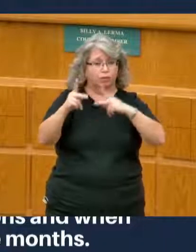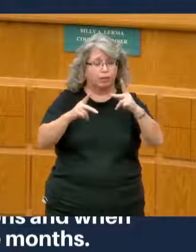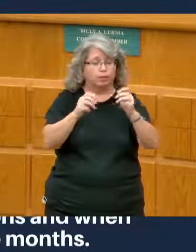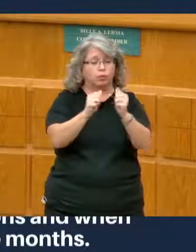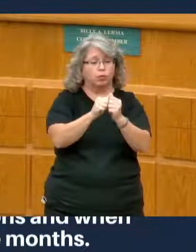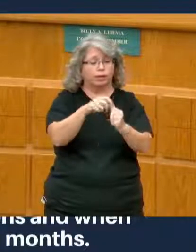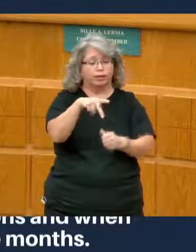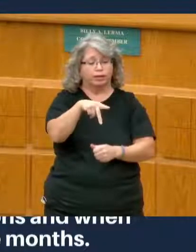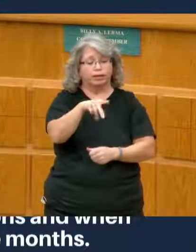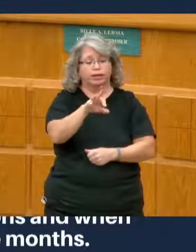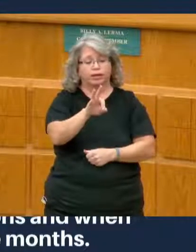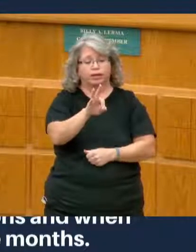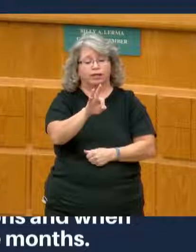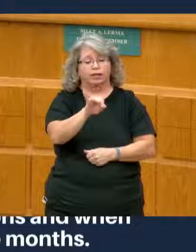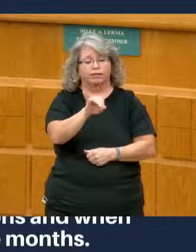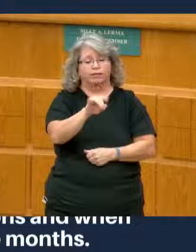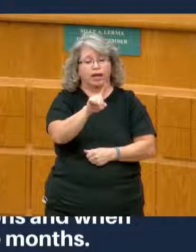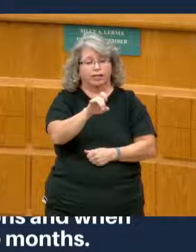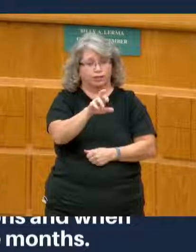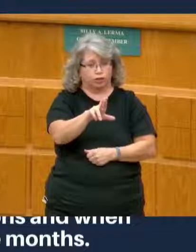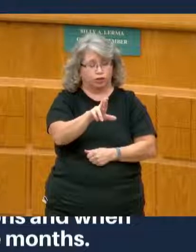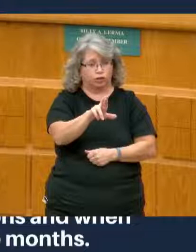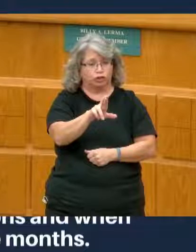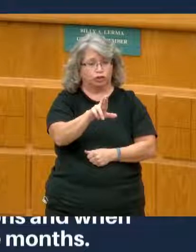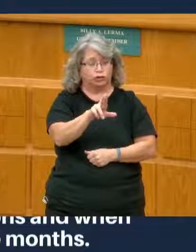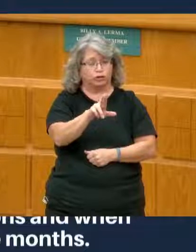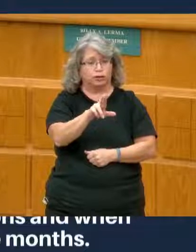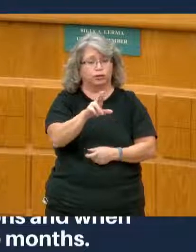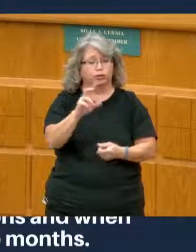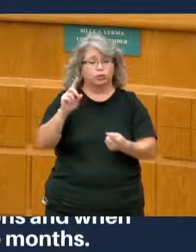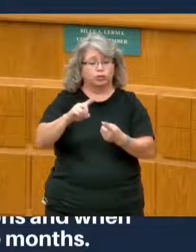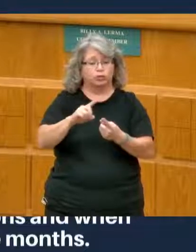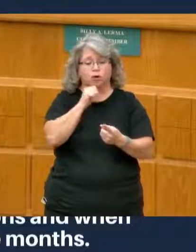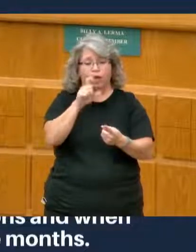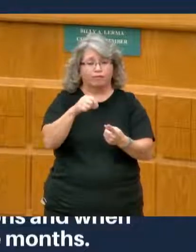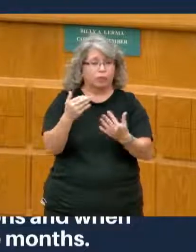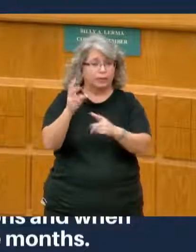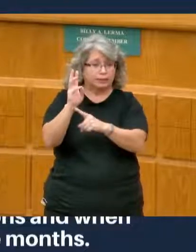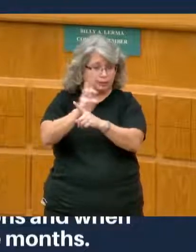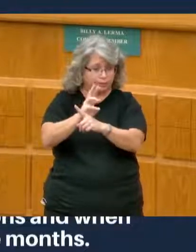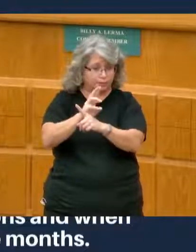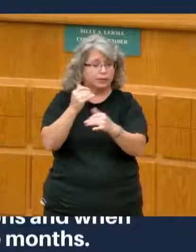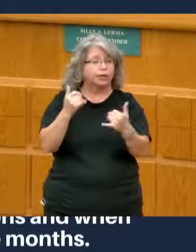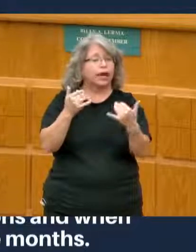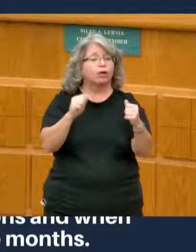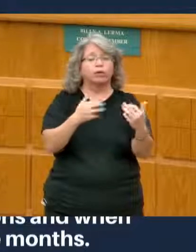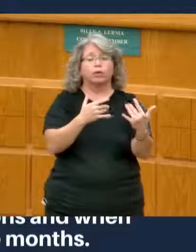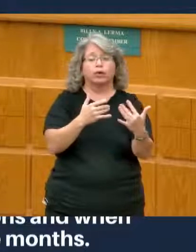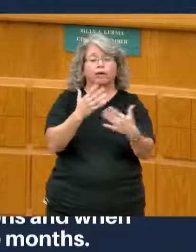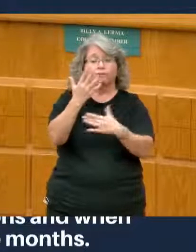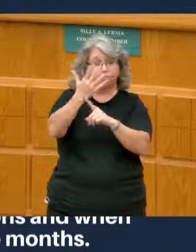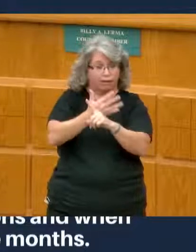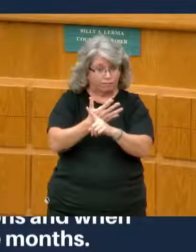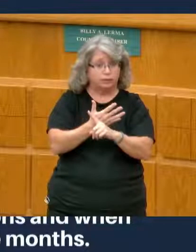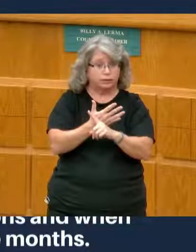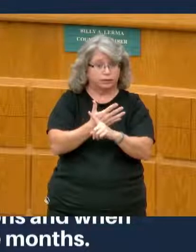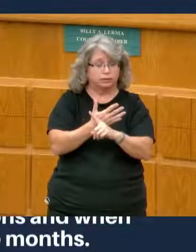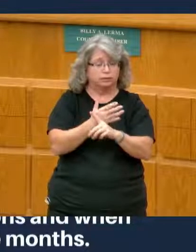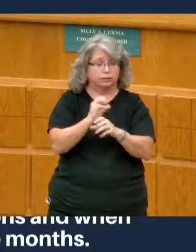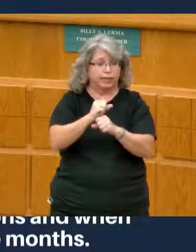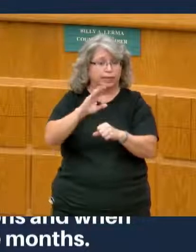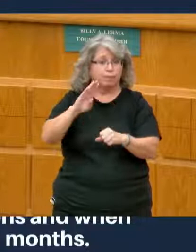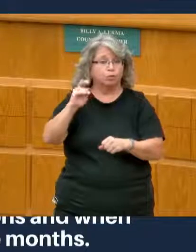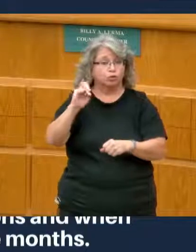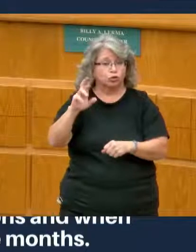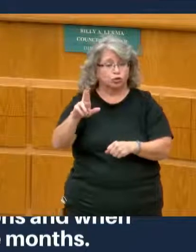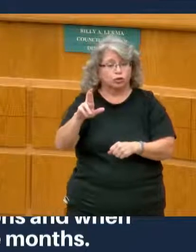vaccinations and when they received a Pfizer booster from 6 months to 5 months. So I'm hoping everybody's heard that. So if you have children that